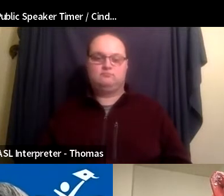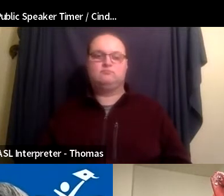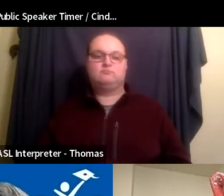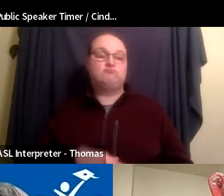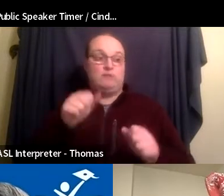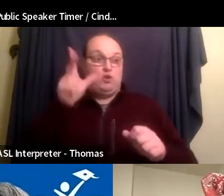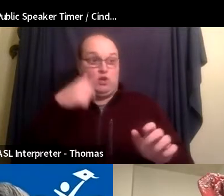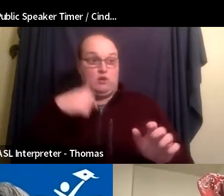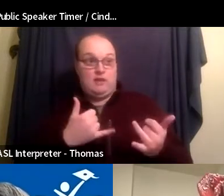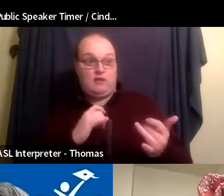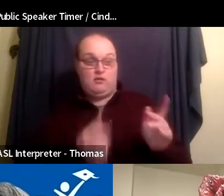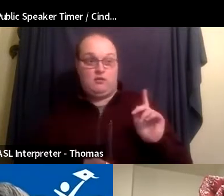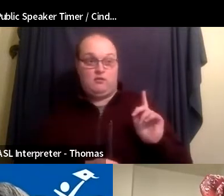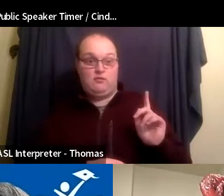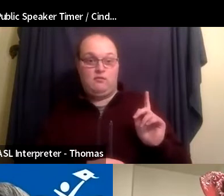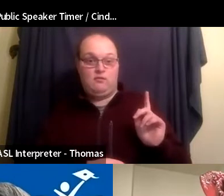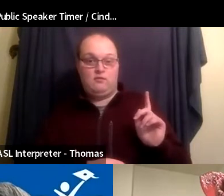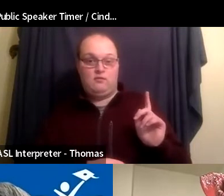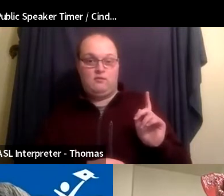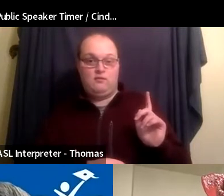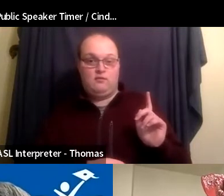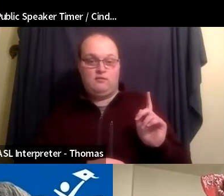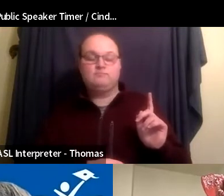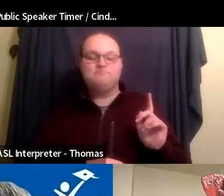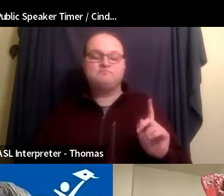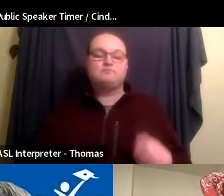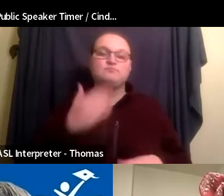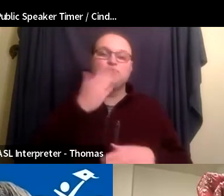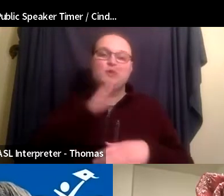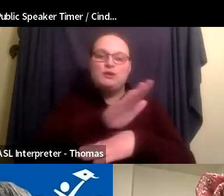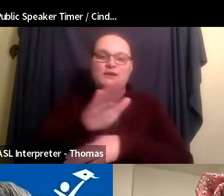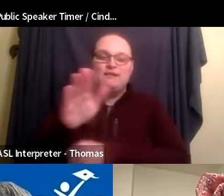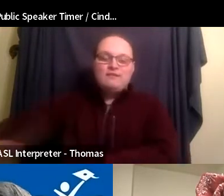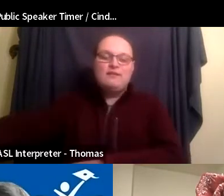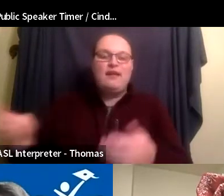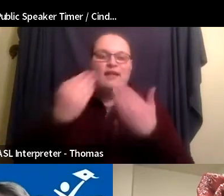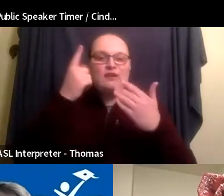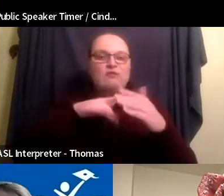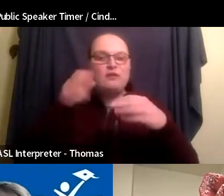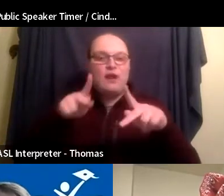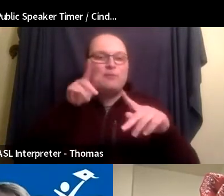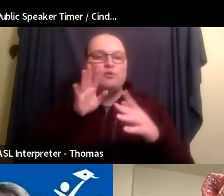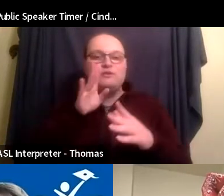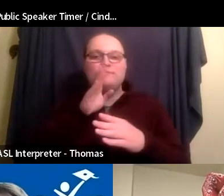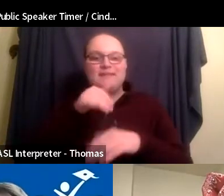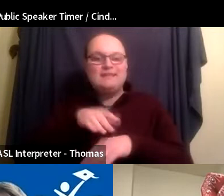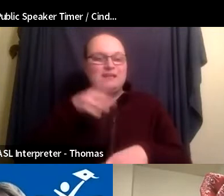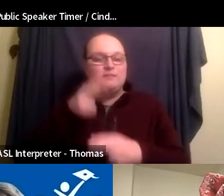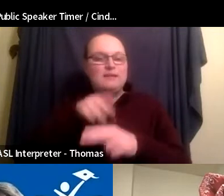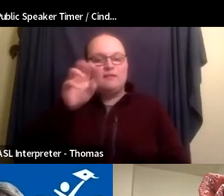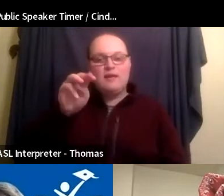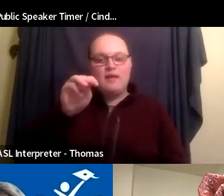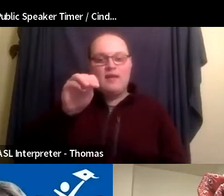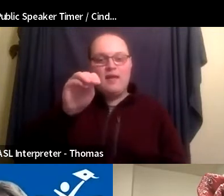now? Yes. Okay, good evening, everyone, and thank you for giving me the opportunity to speak today. My name is